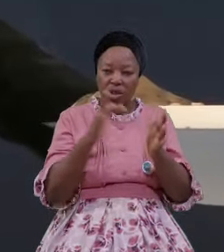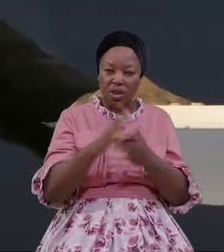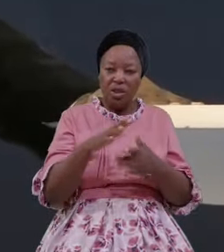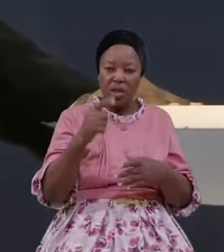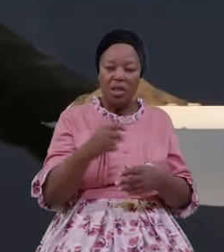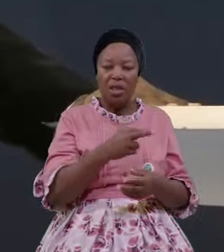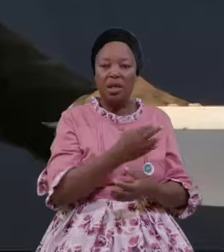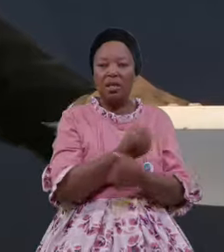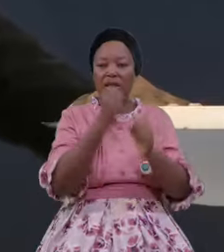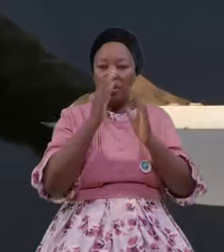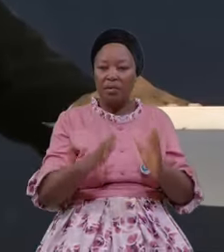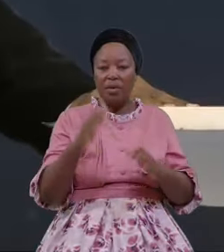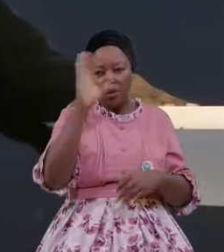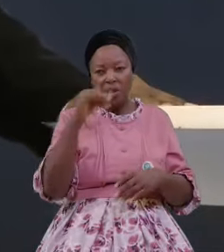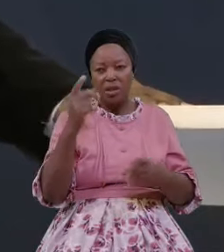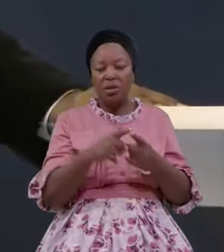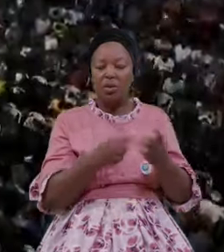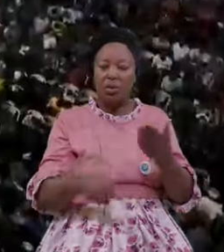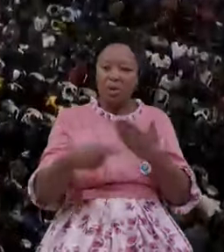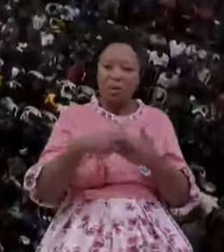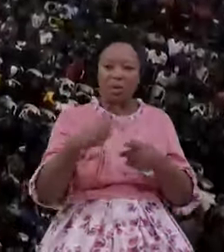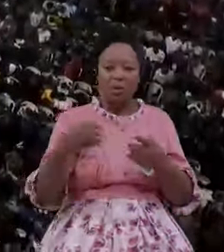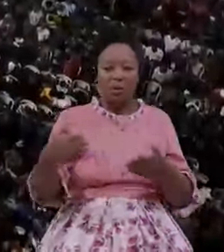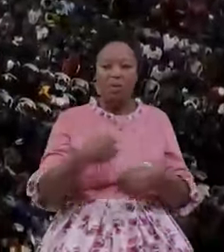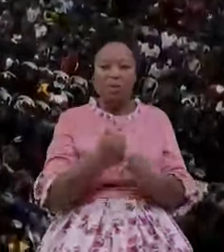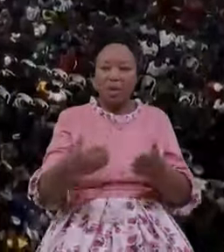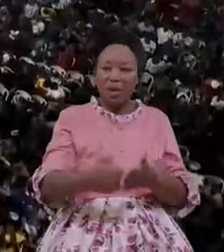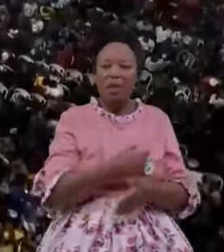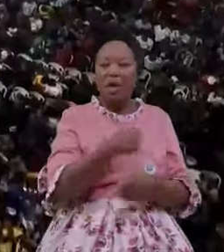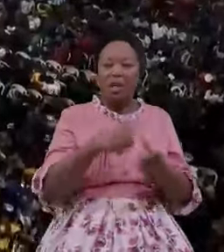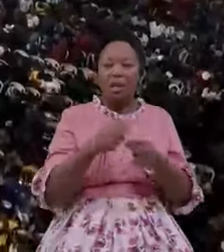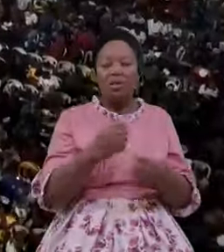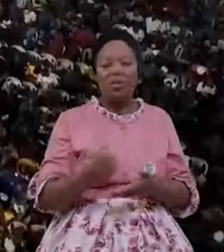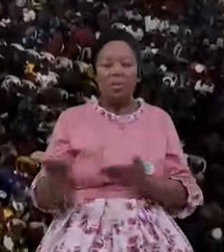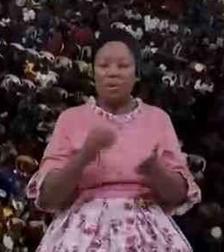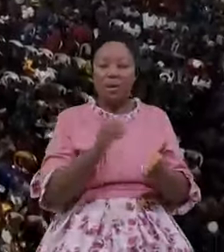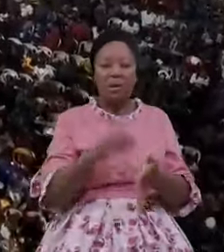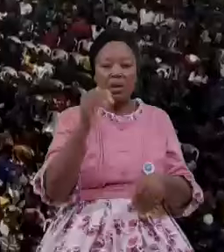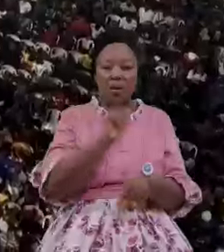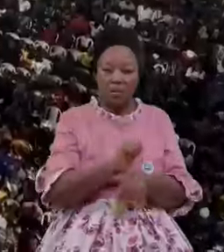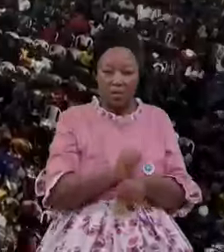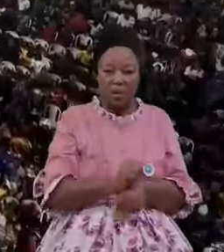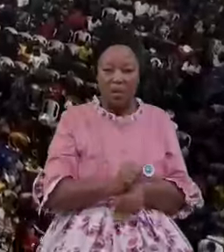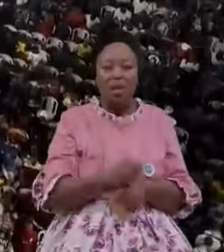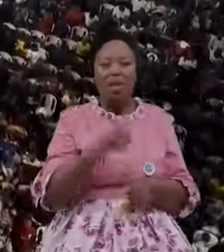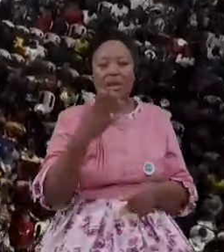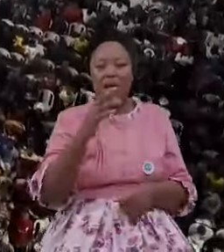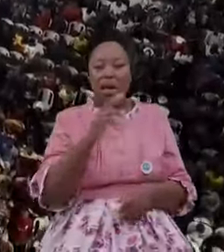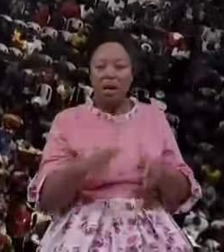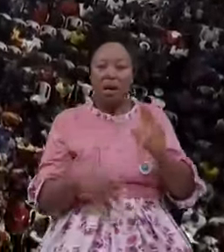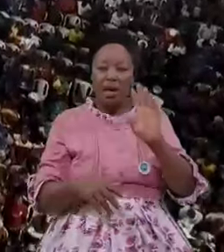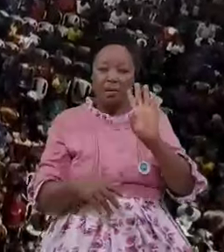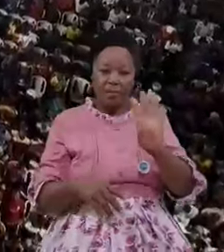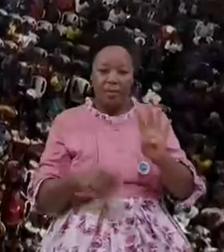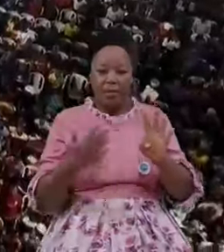restore, to renew, and to recommission us. There are four things we're looking at. Number